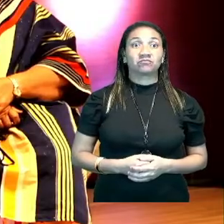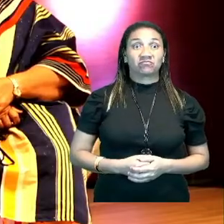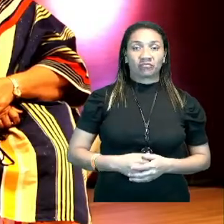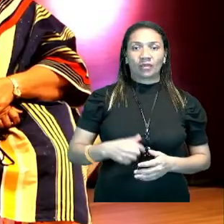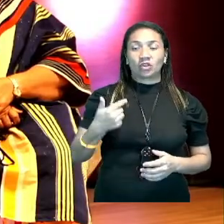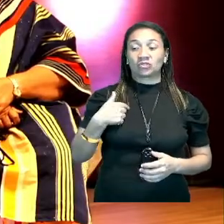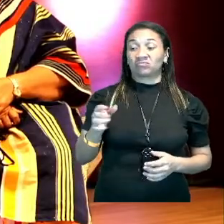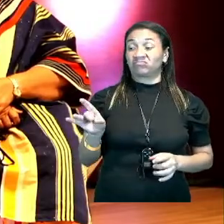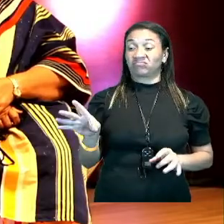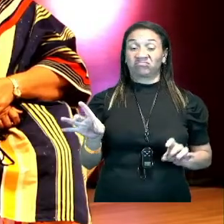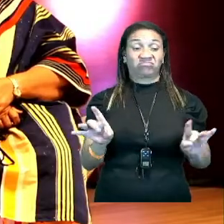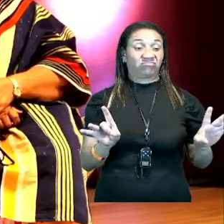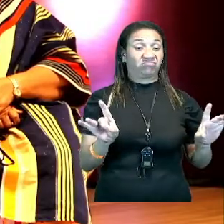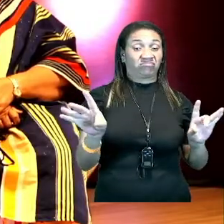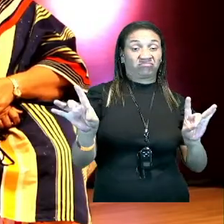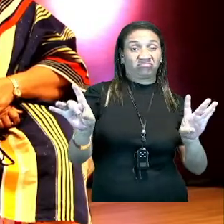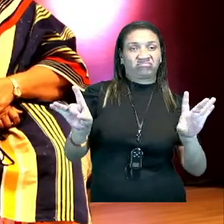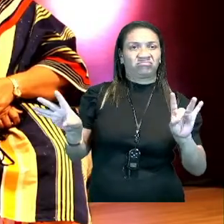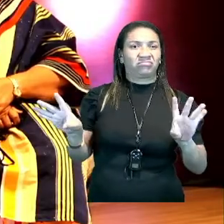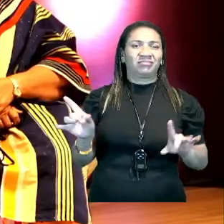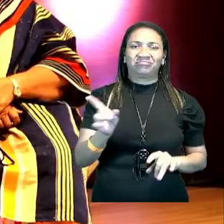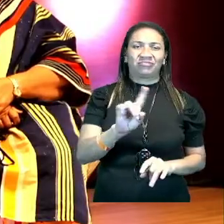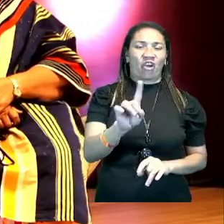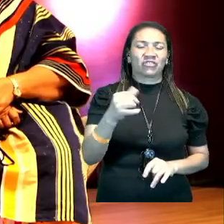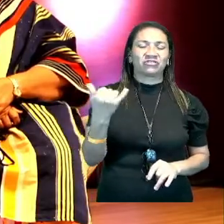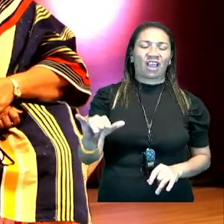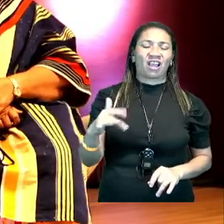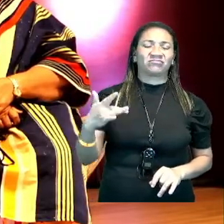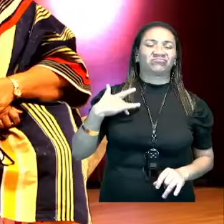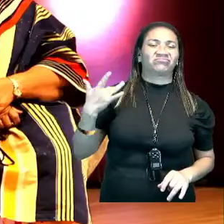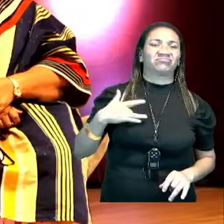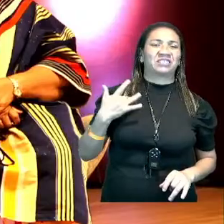I don't discriminate because I know what discrimination means.